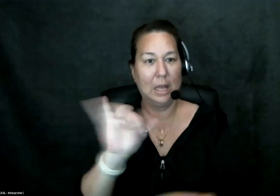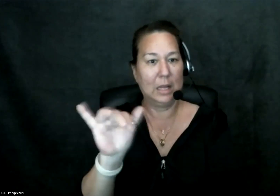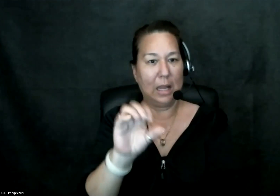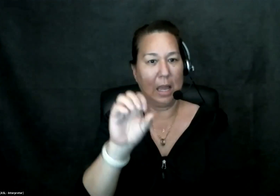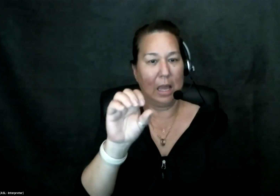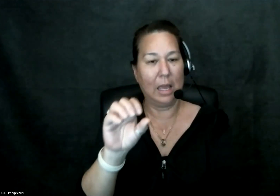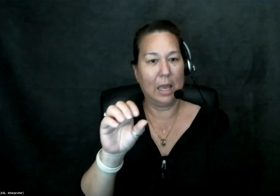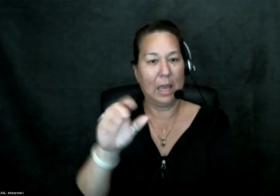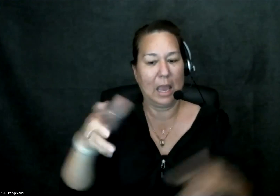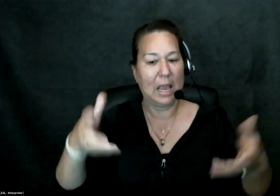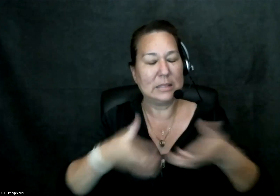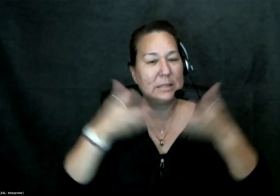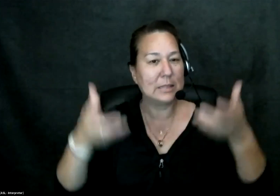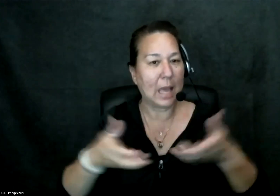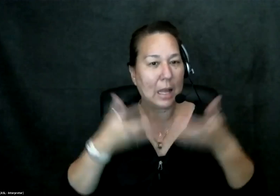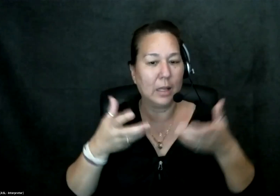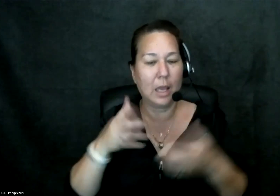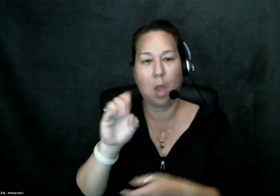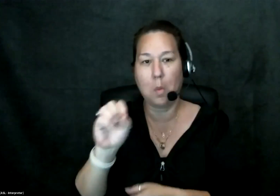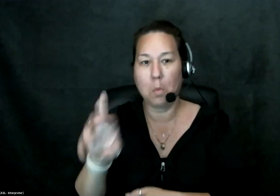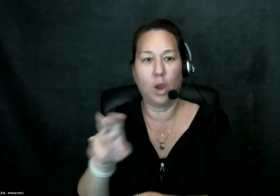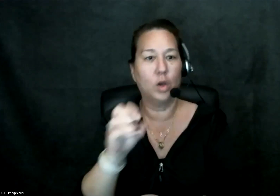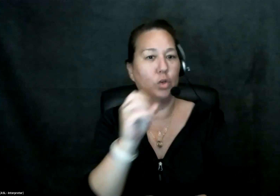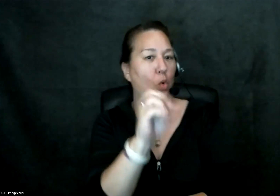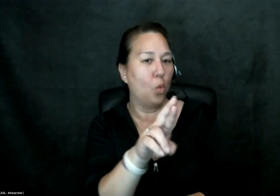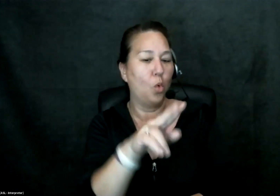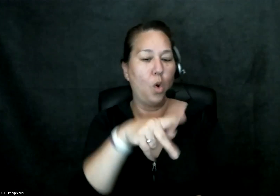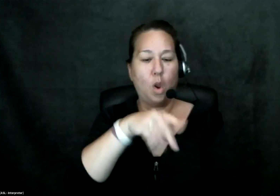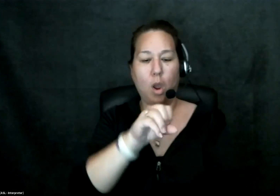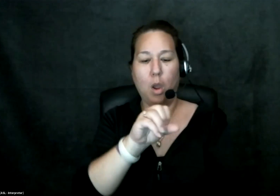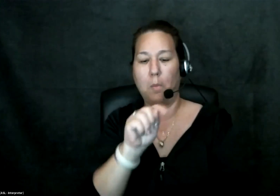bars or in potluck situations?